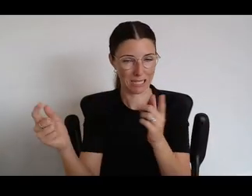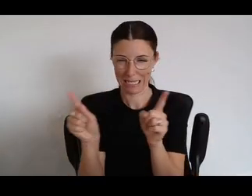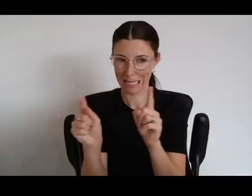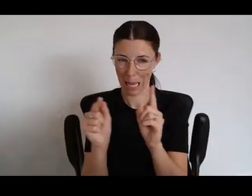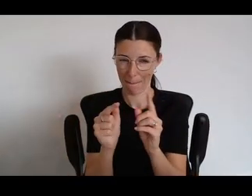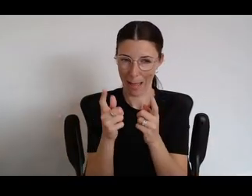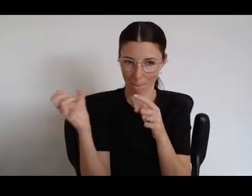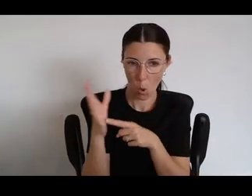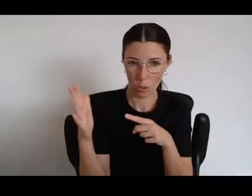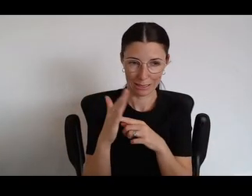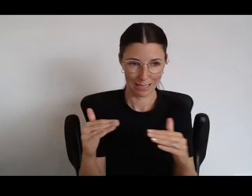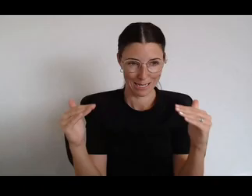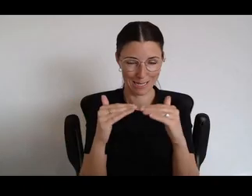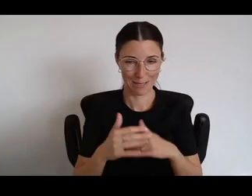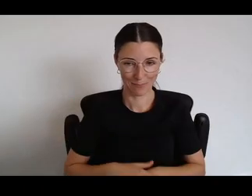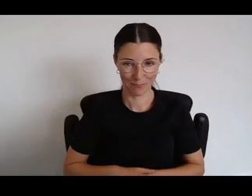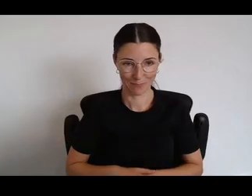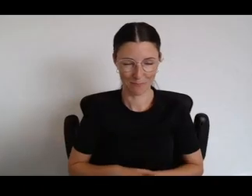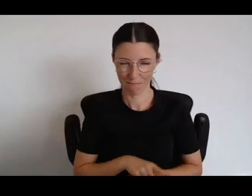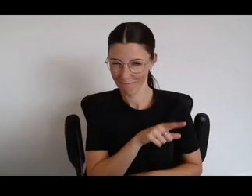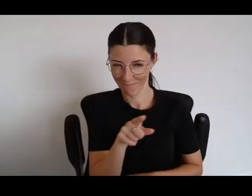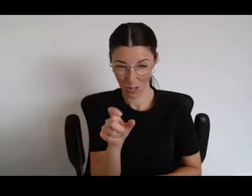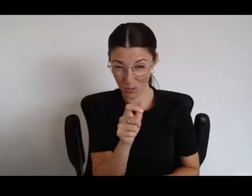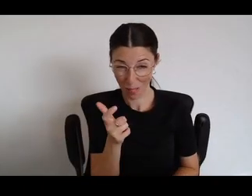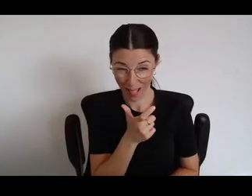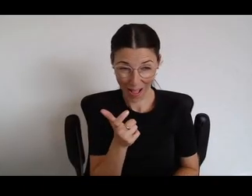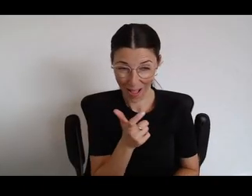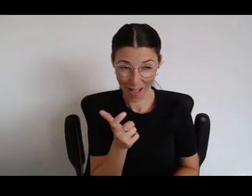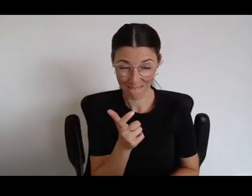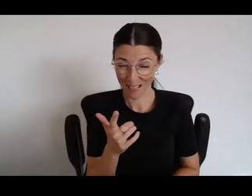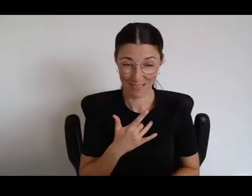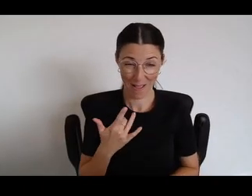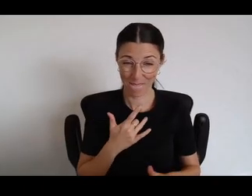Don't laugh, life is full of surprises, so you never know what's up there.